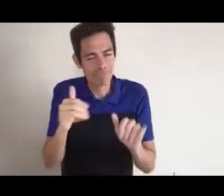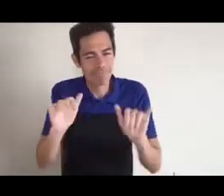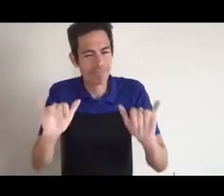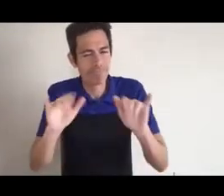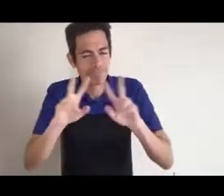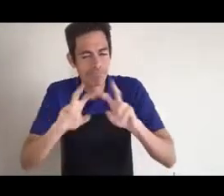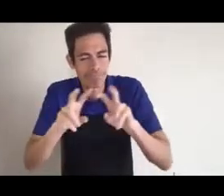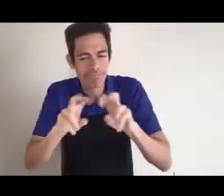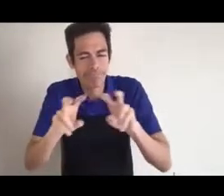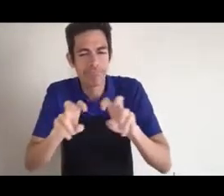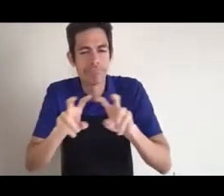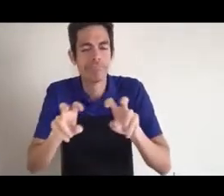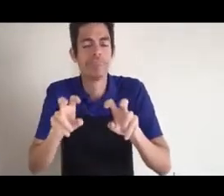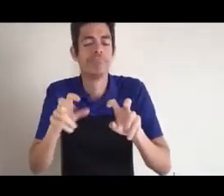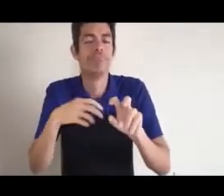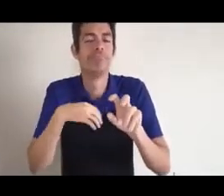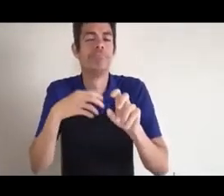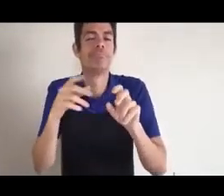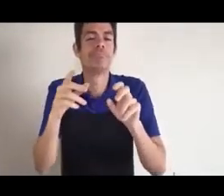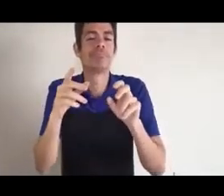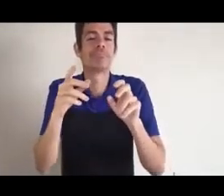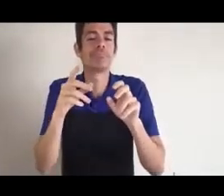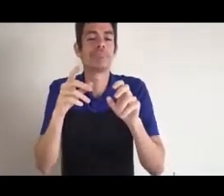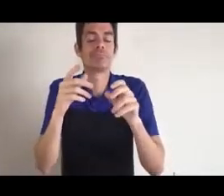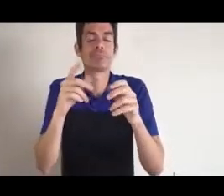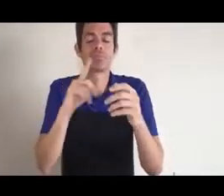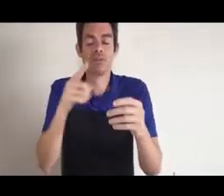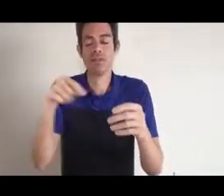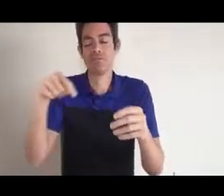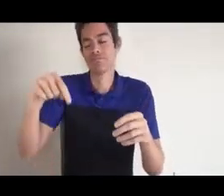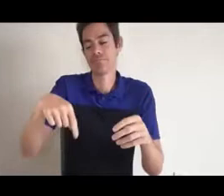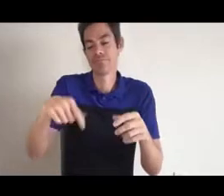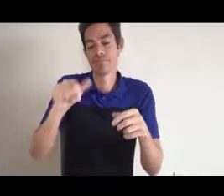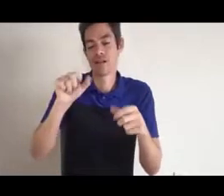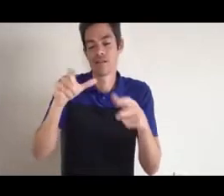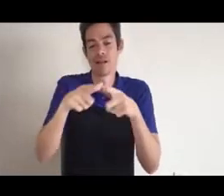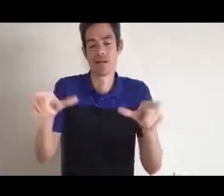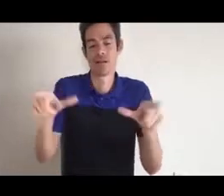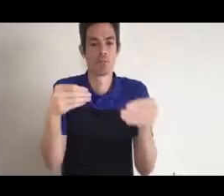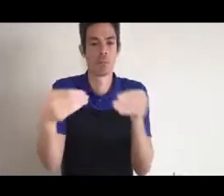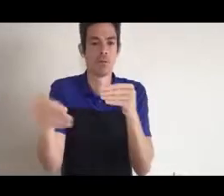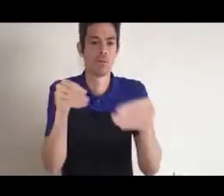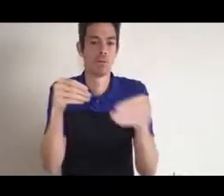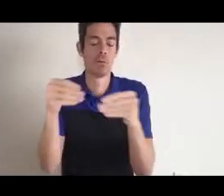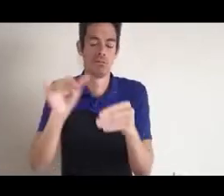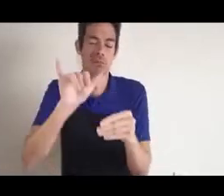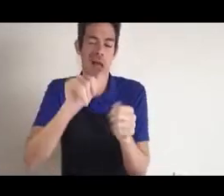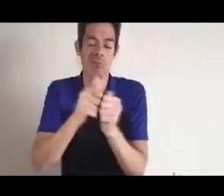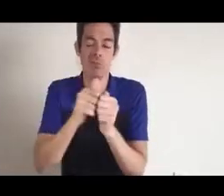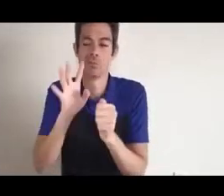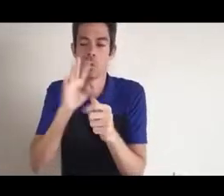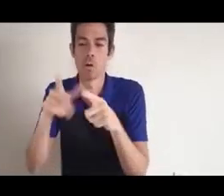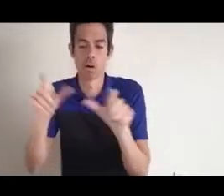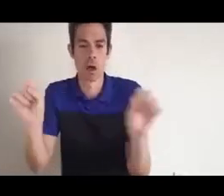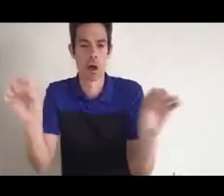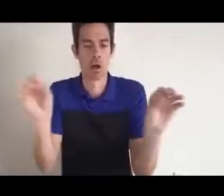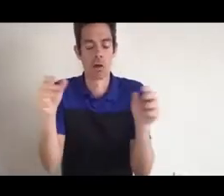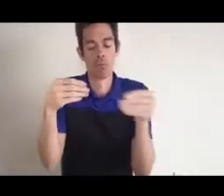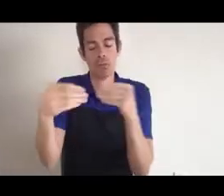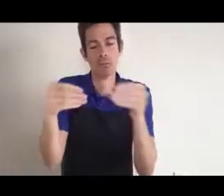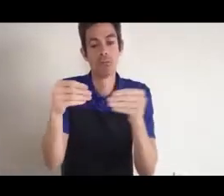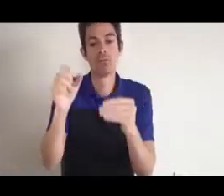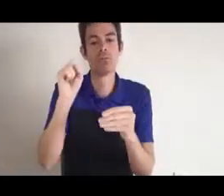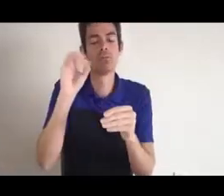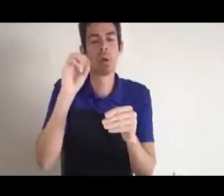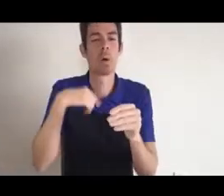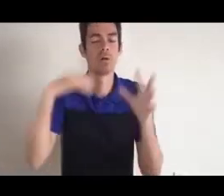that grammar. So I've been looking at that further. And so this ASL language, it's flexible, just